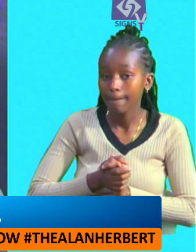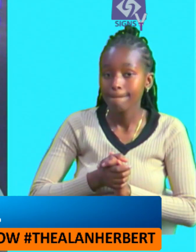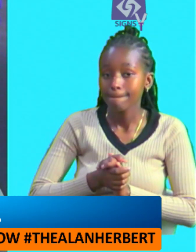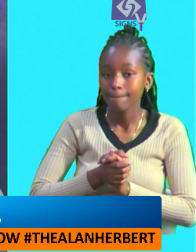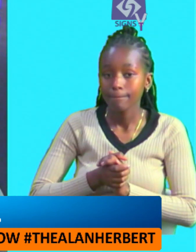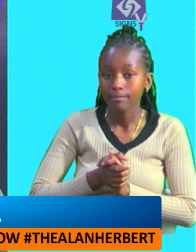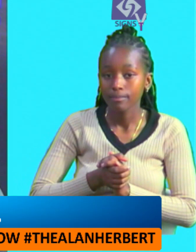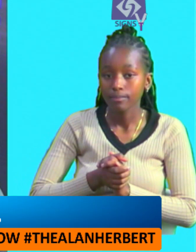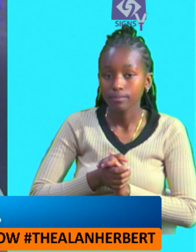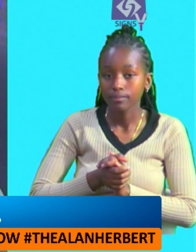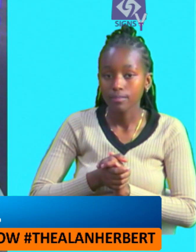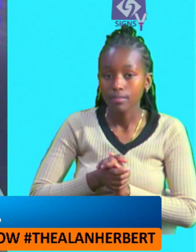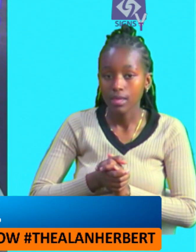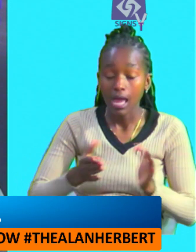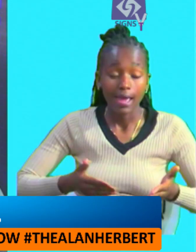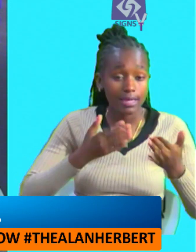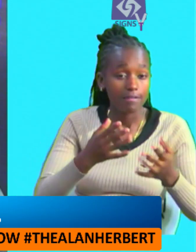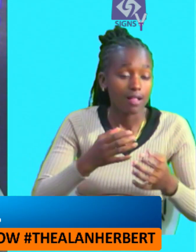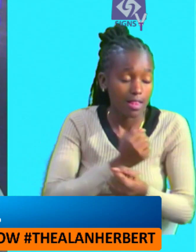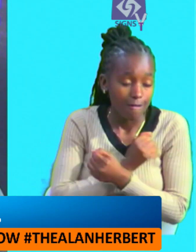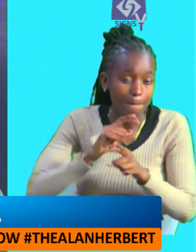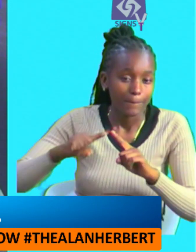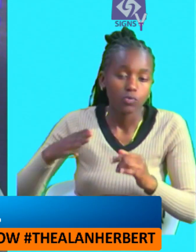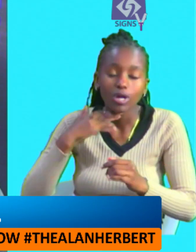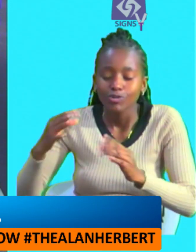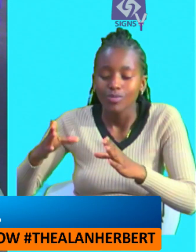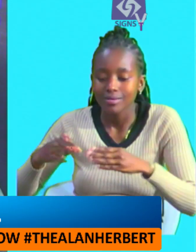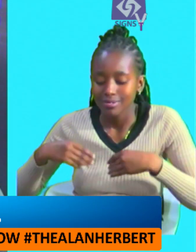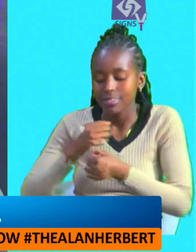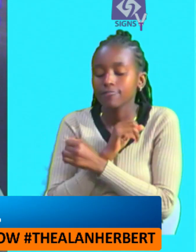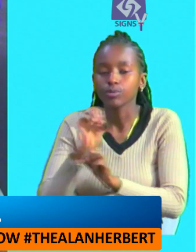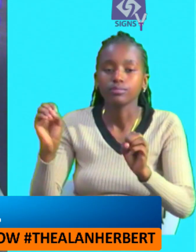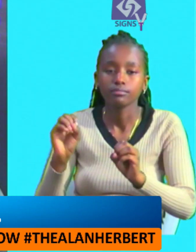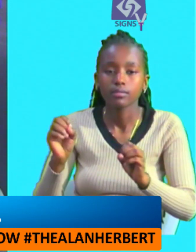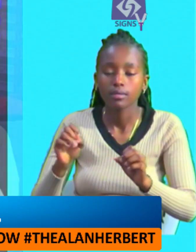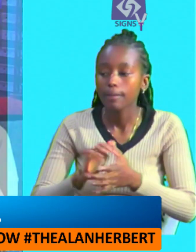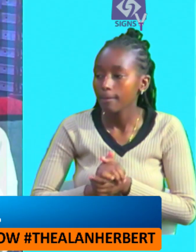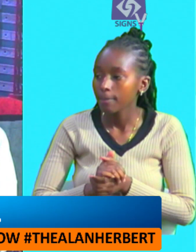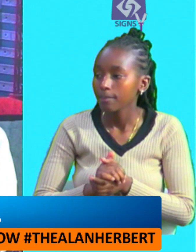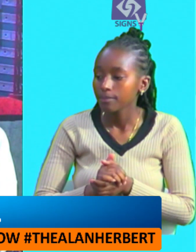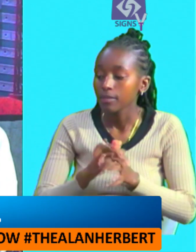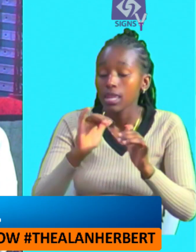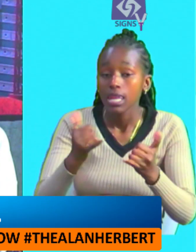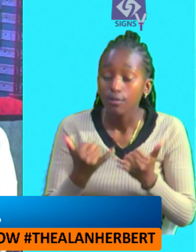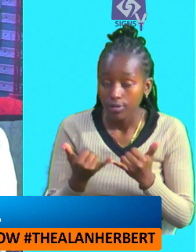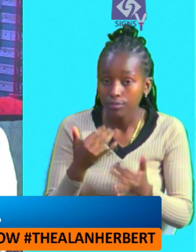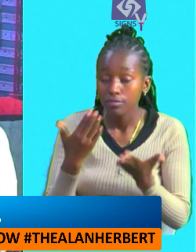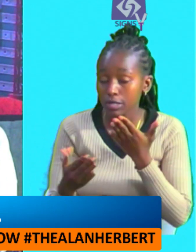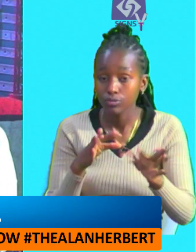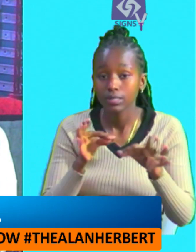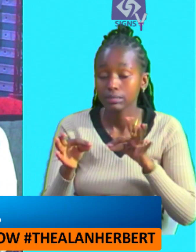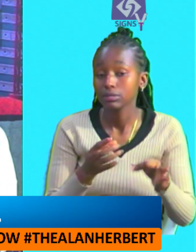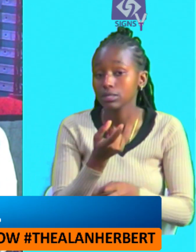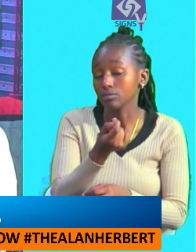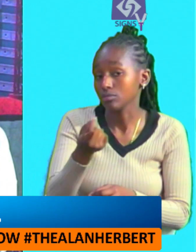It's our best. Yeah. But I've enjoyed today. So, and I feel like nime unlock kile nilikuwa